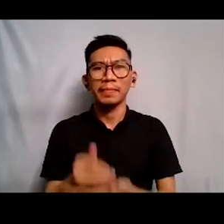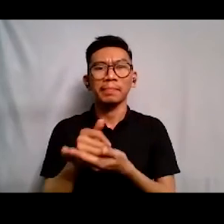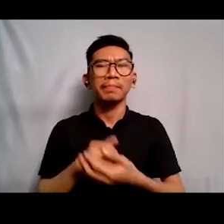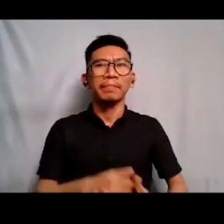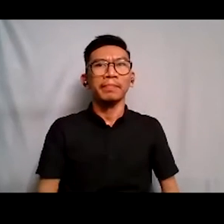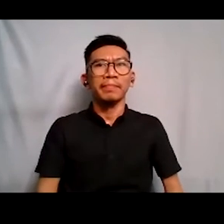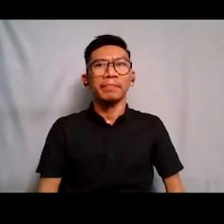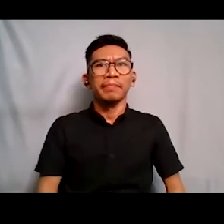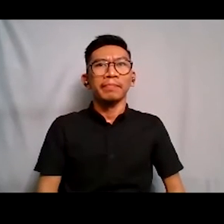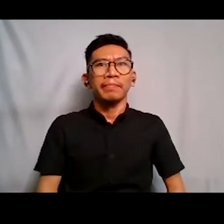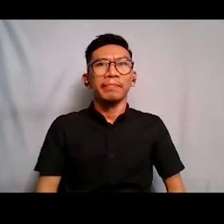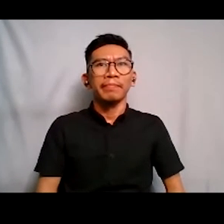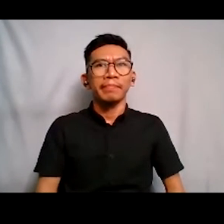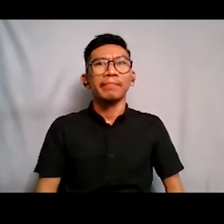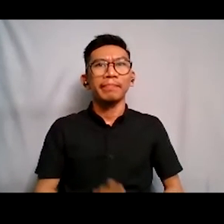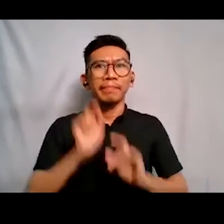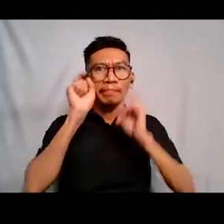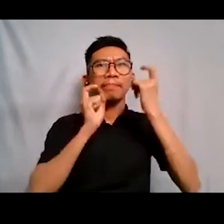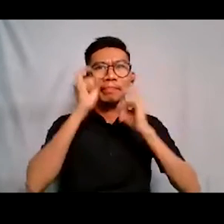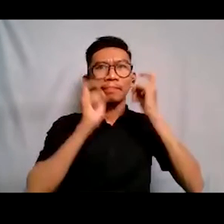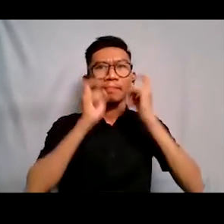Okay. Okay.